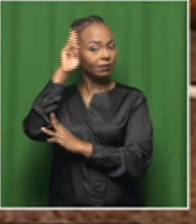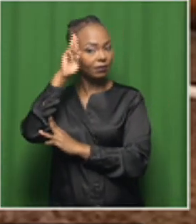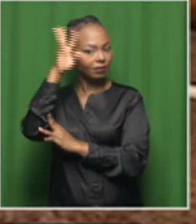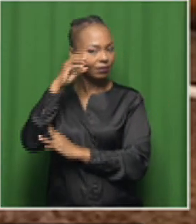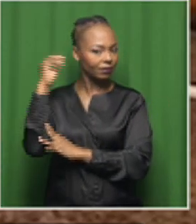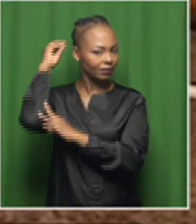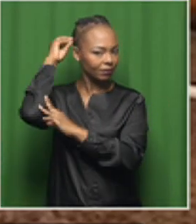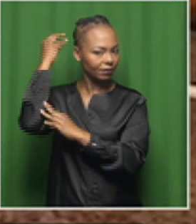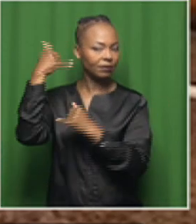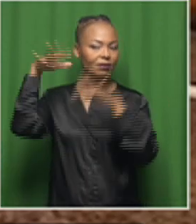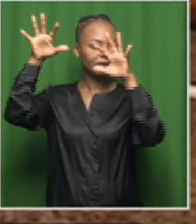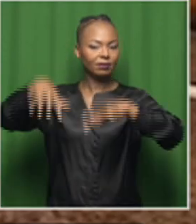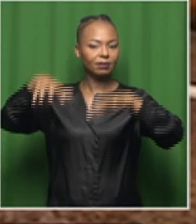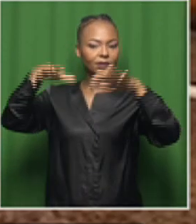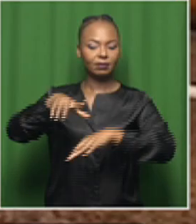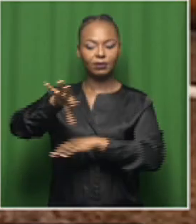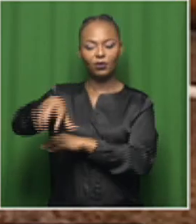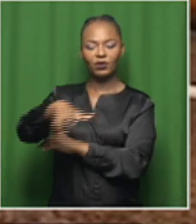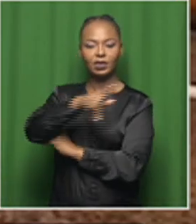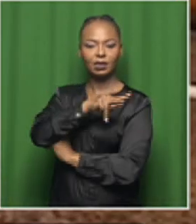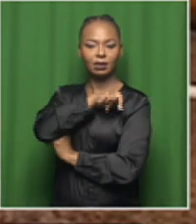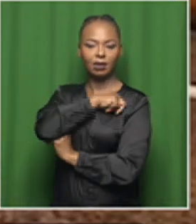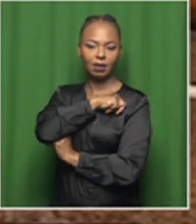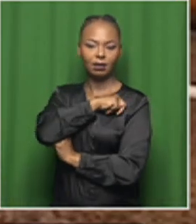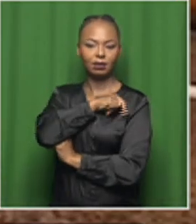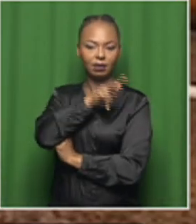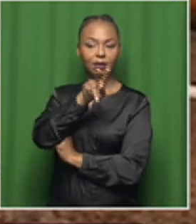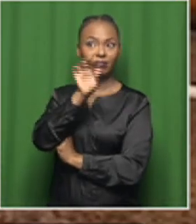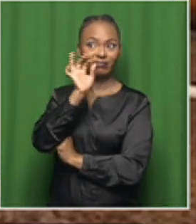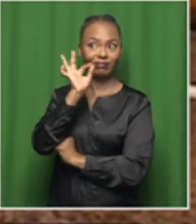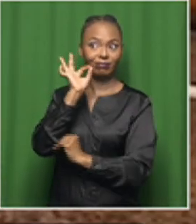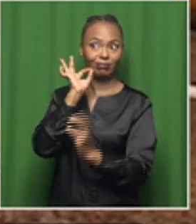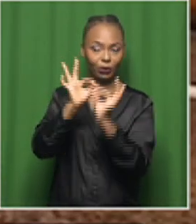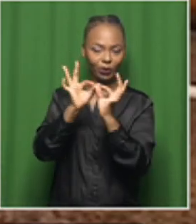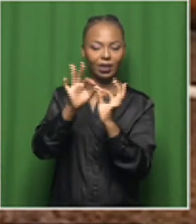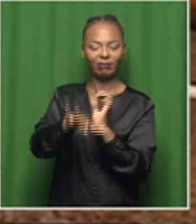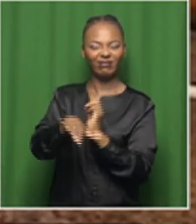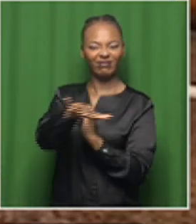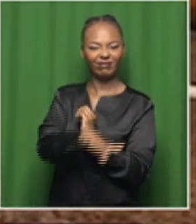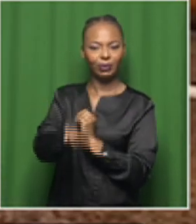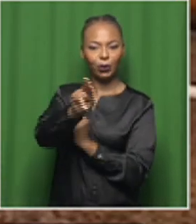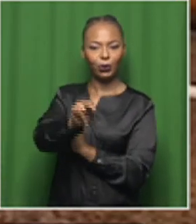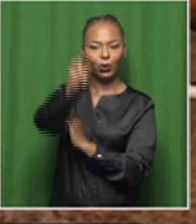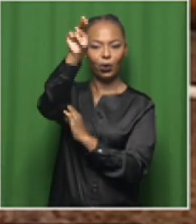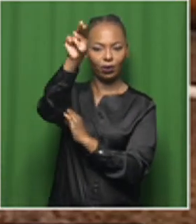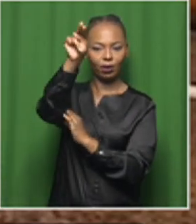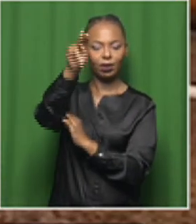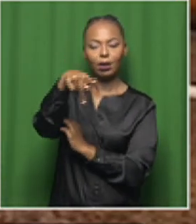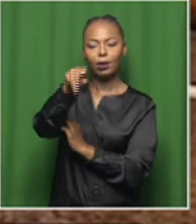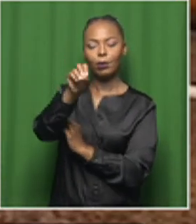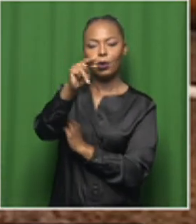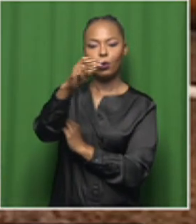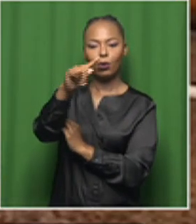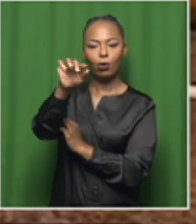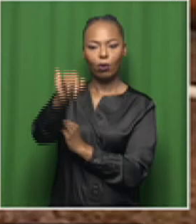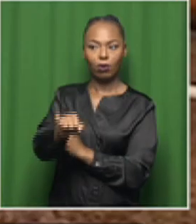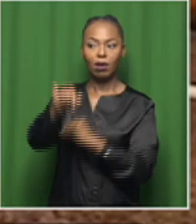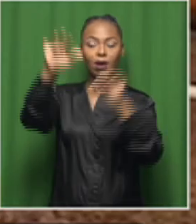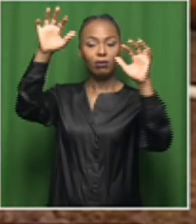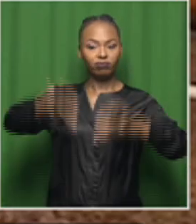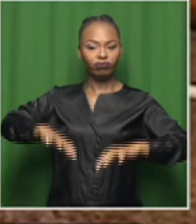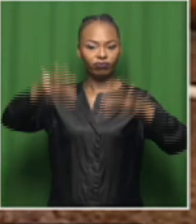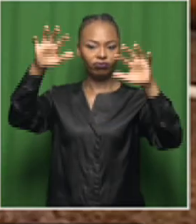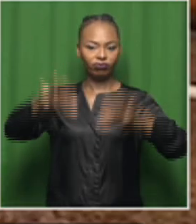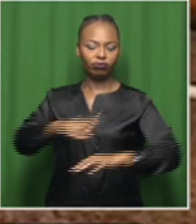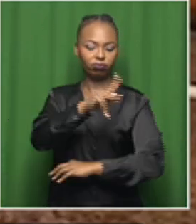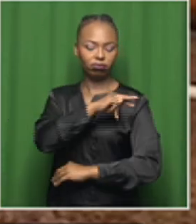flooding in parts of KZN, particularly in the north. This is a look at what we saw yesterday at Pongola with all that rain that's come down in